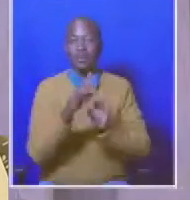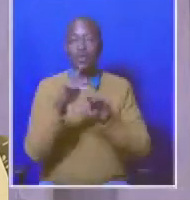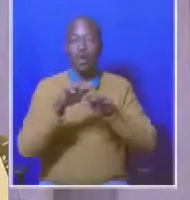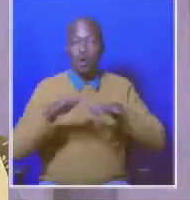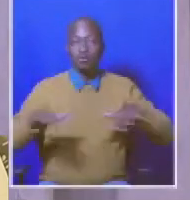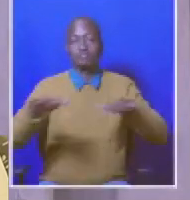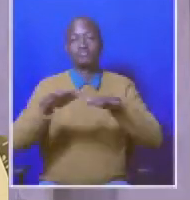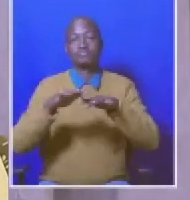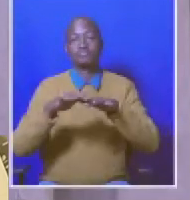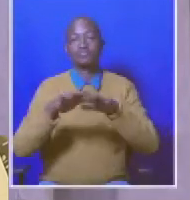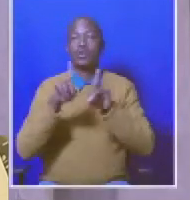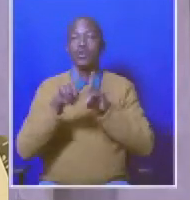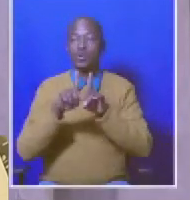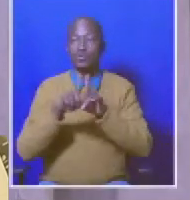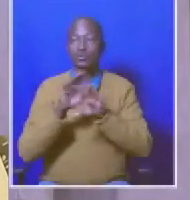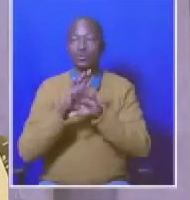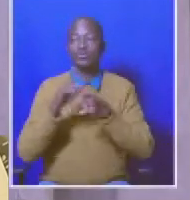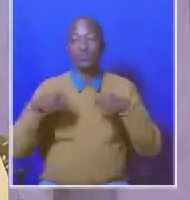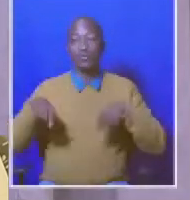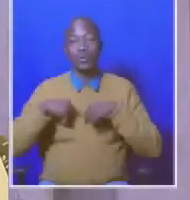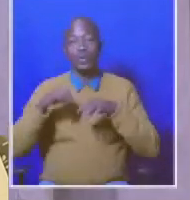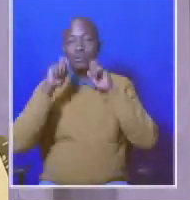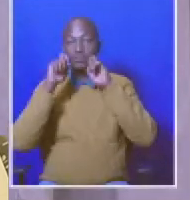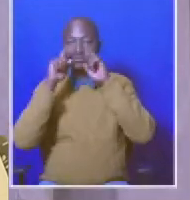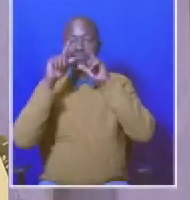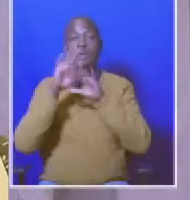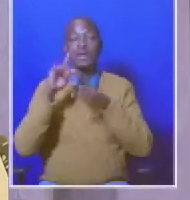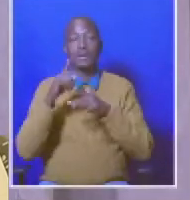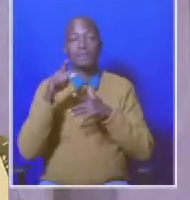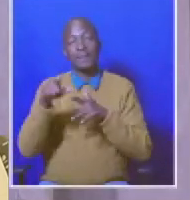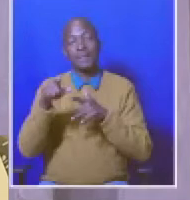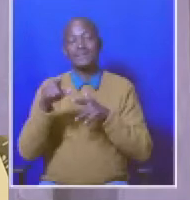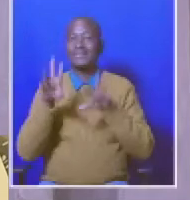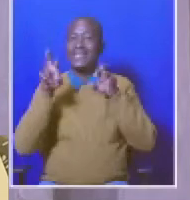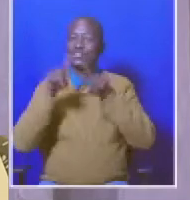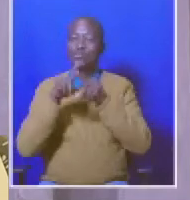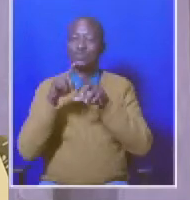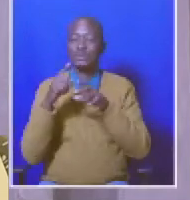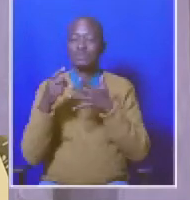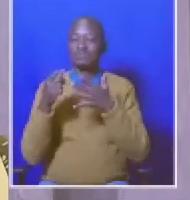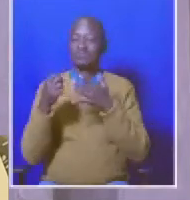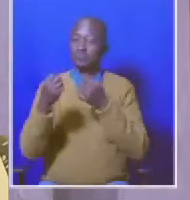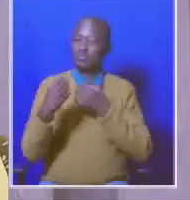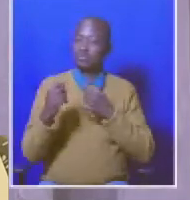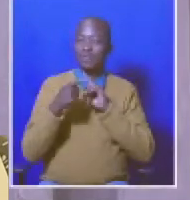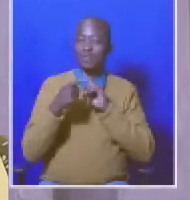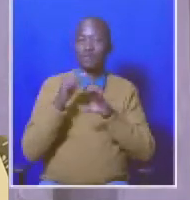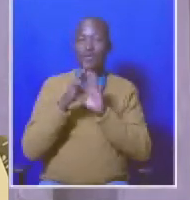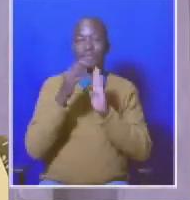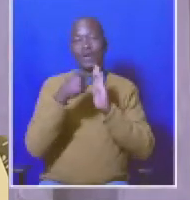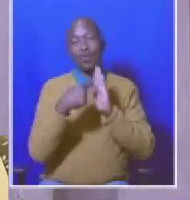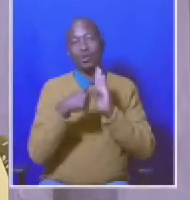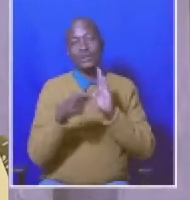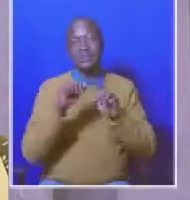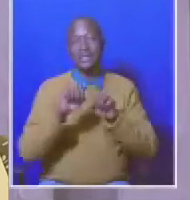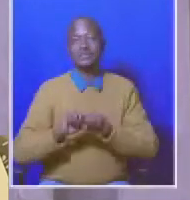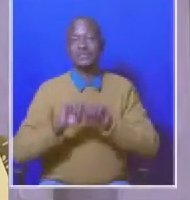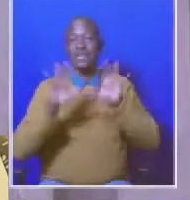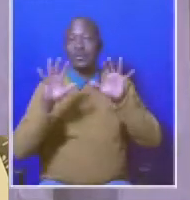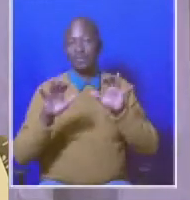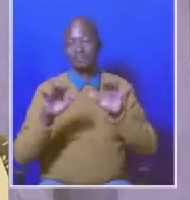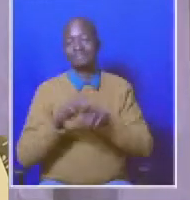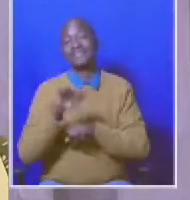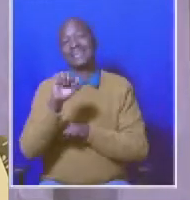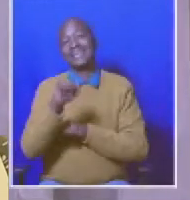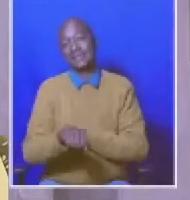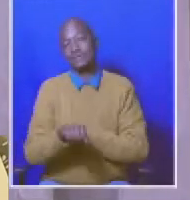also aware about those that are raised by the Auditor General that needs attention. You are quite right